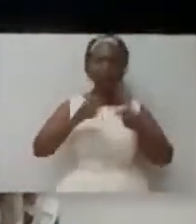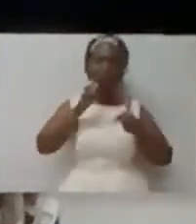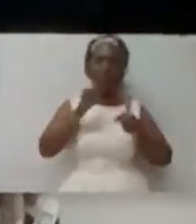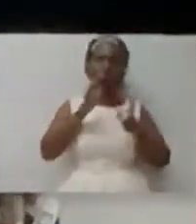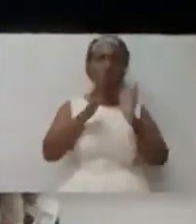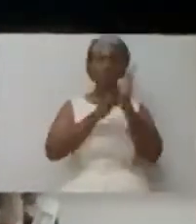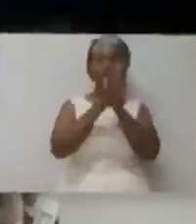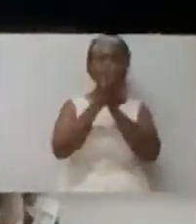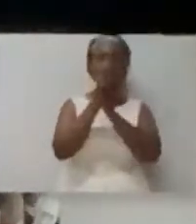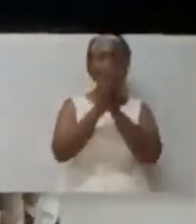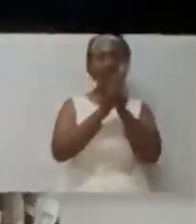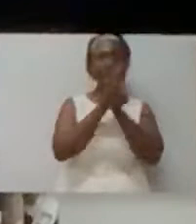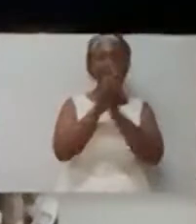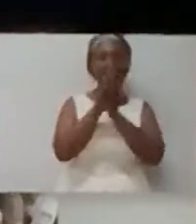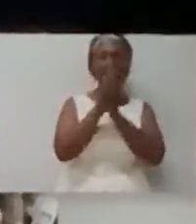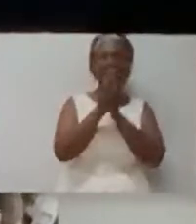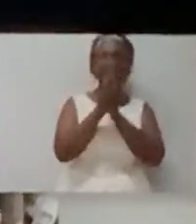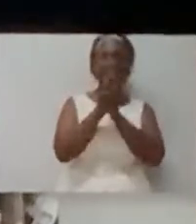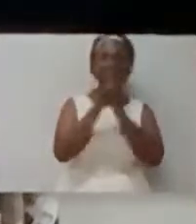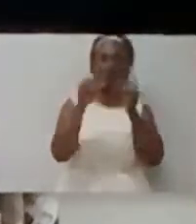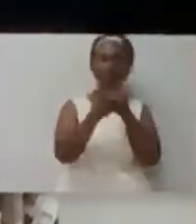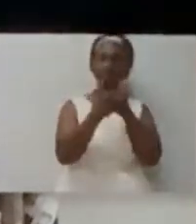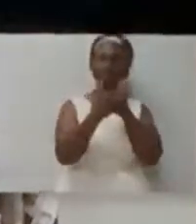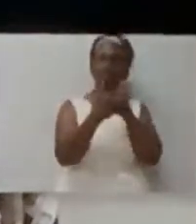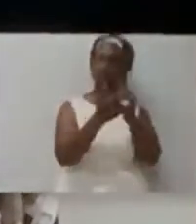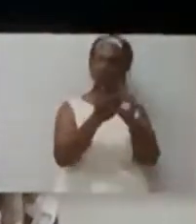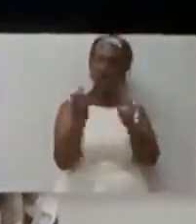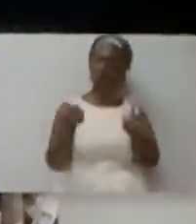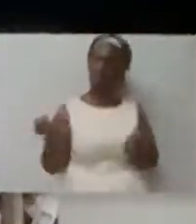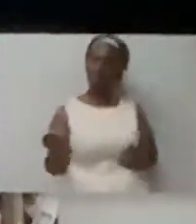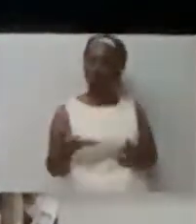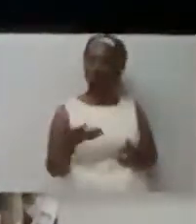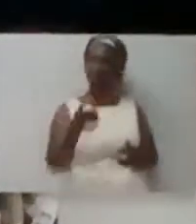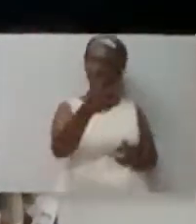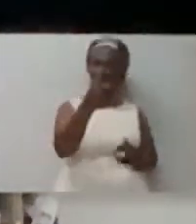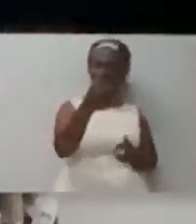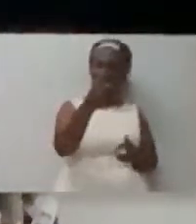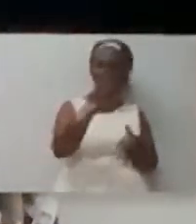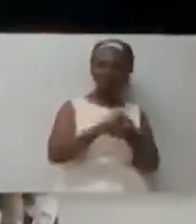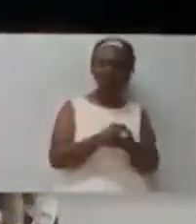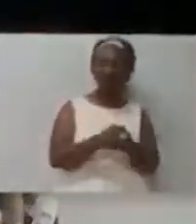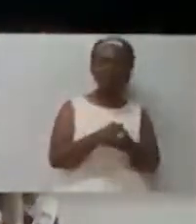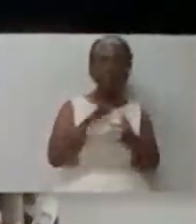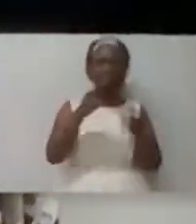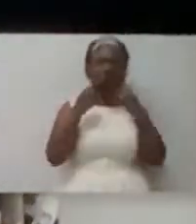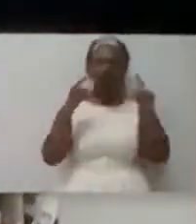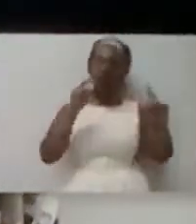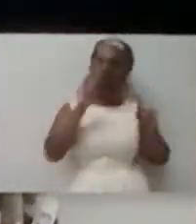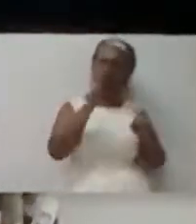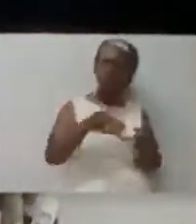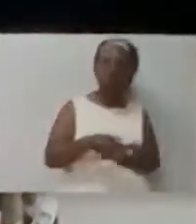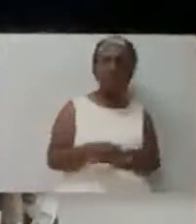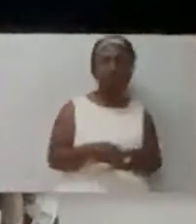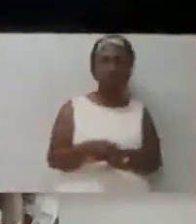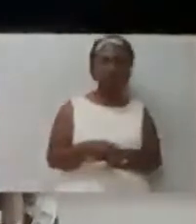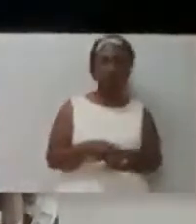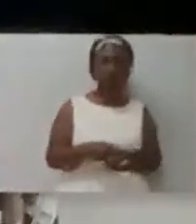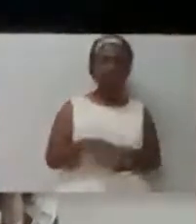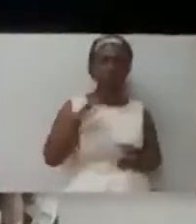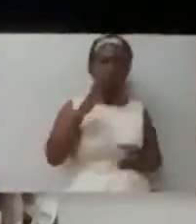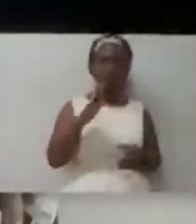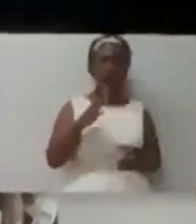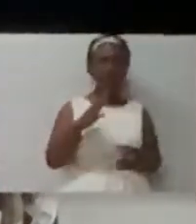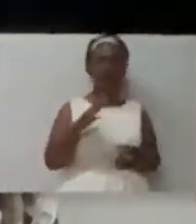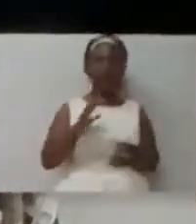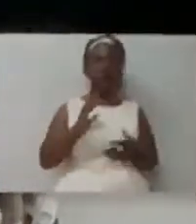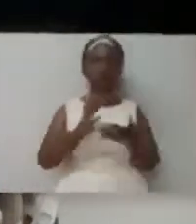challenge. So why not gamble on yourself? Be confident that you will succeed, and you probably will. Okay, I'm approaching